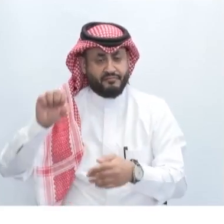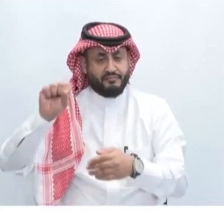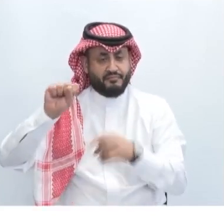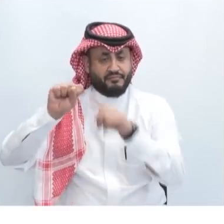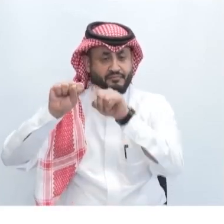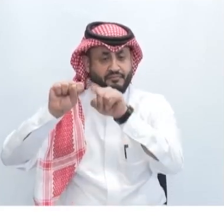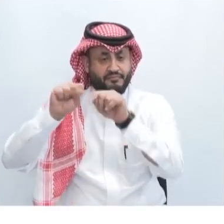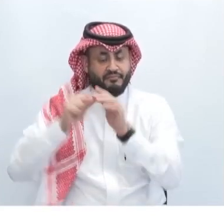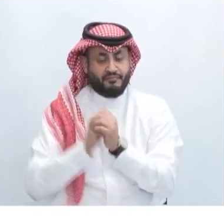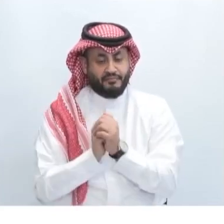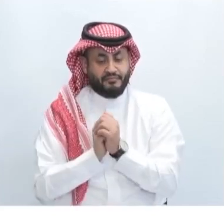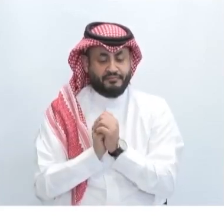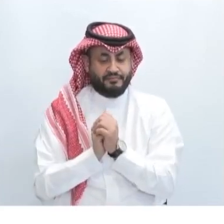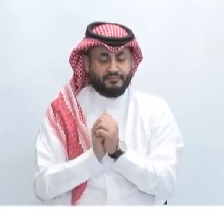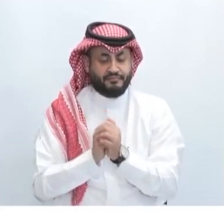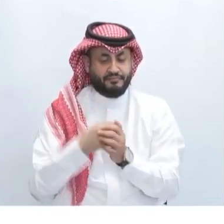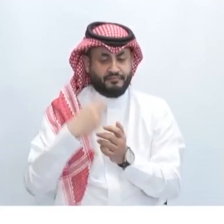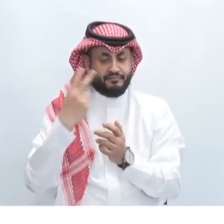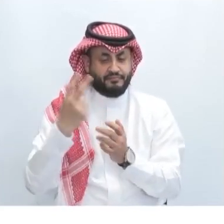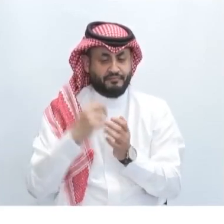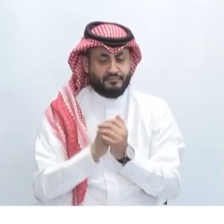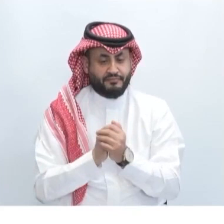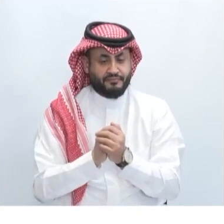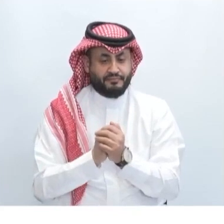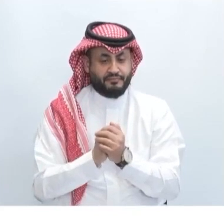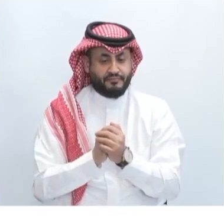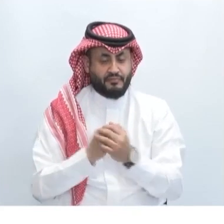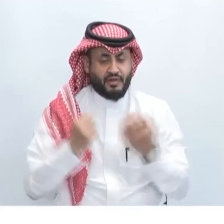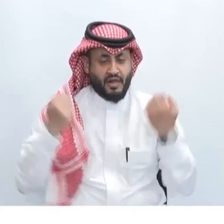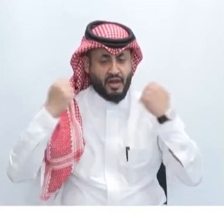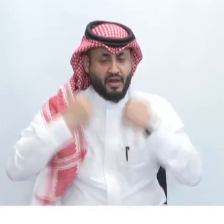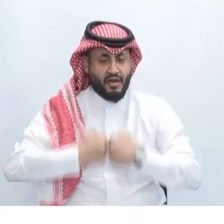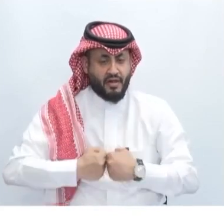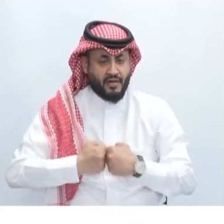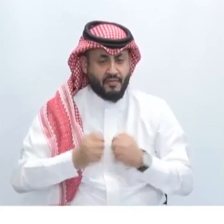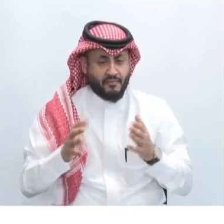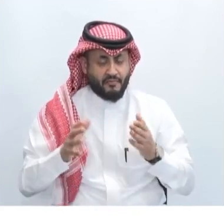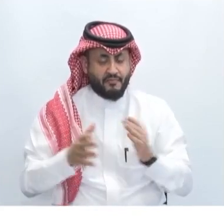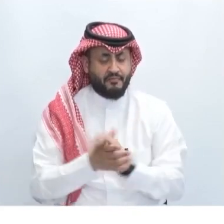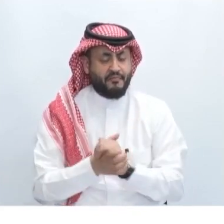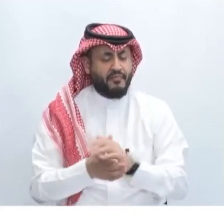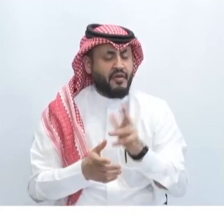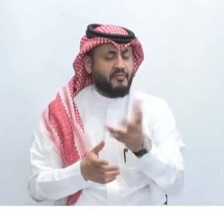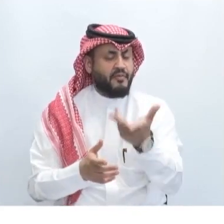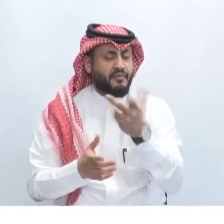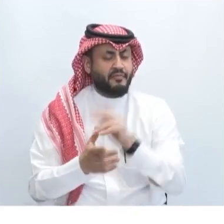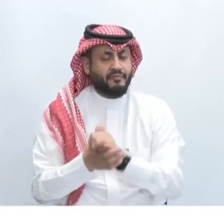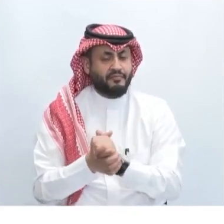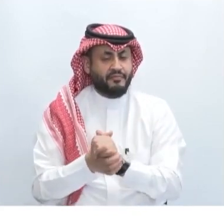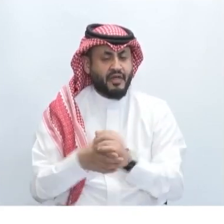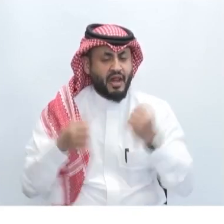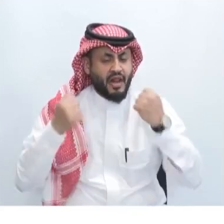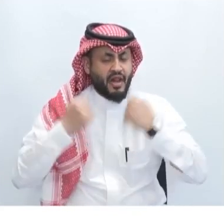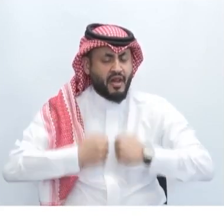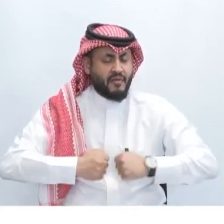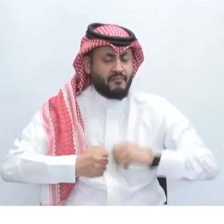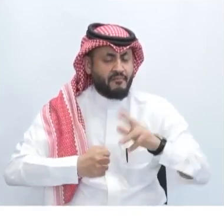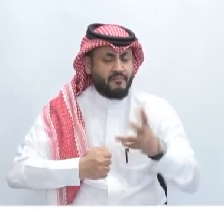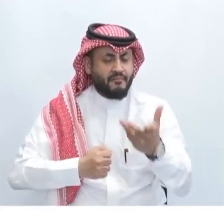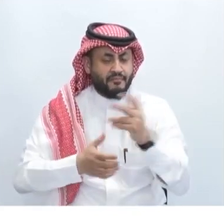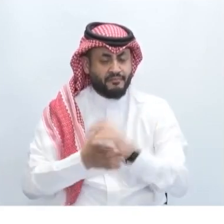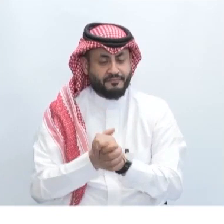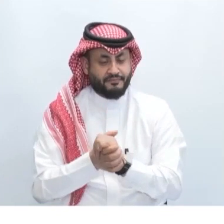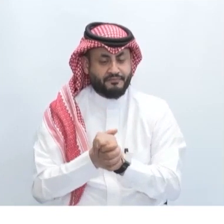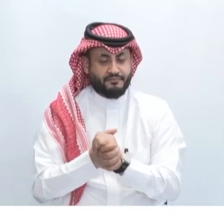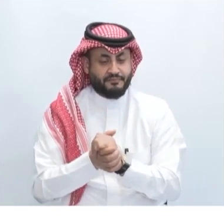Faisal's. Number two. Whose sweater is this? Whose sweater is this? Here